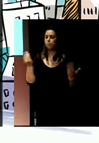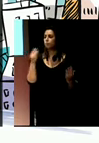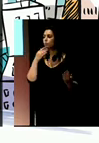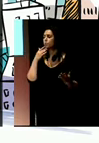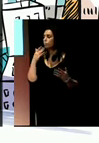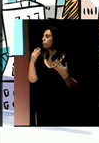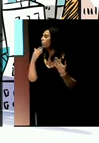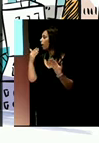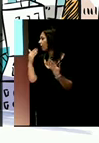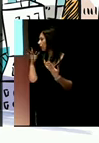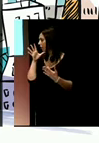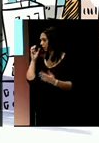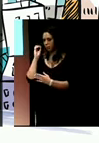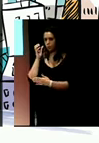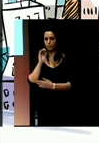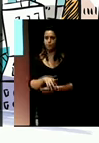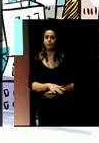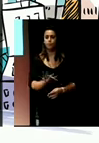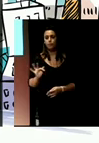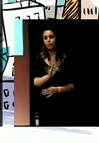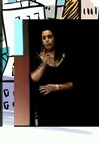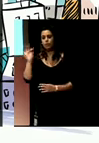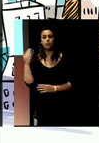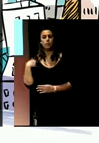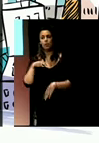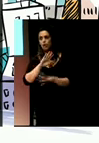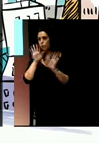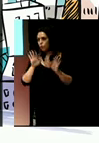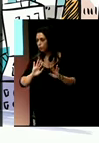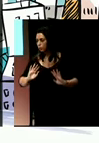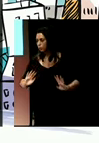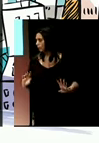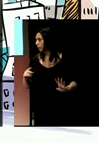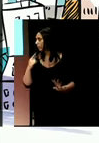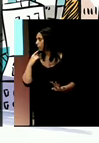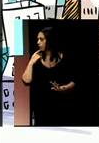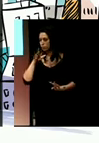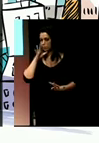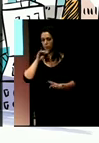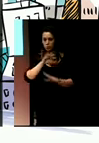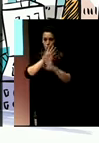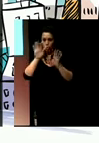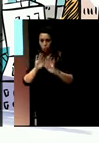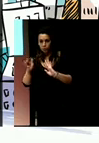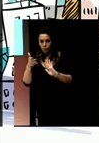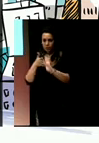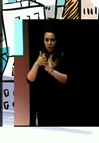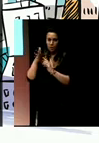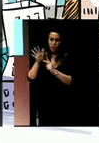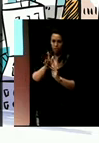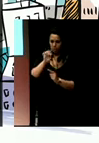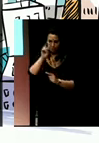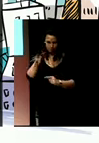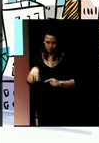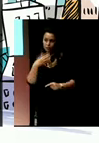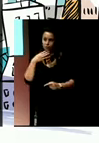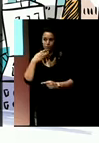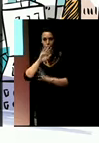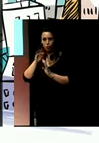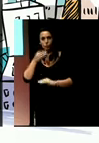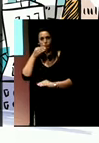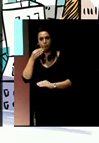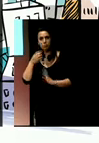Thank you for your presentation. You've been very kind. The last speaker today, and he's not the last one, he's